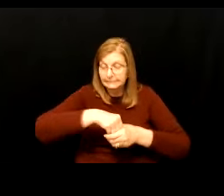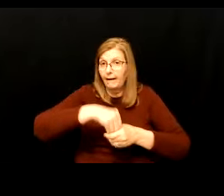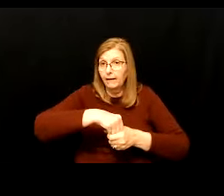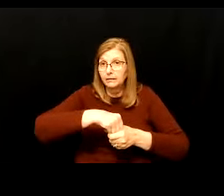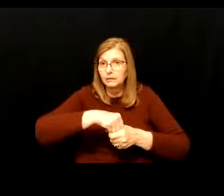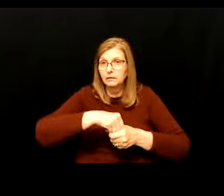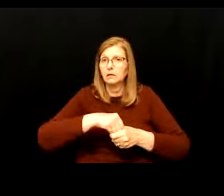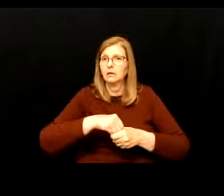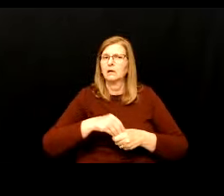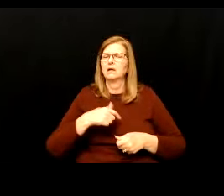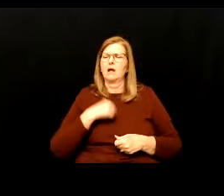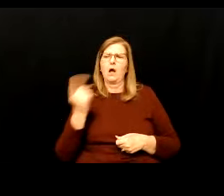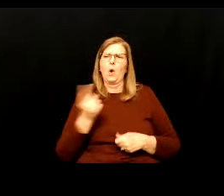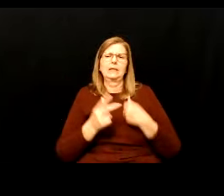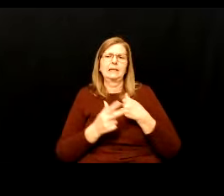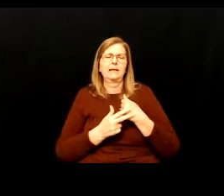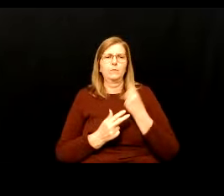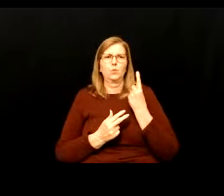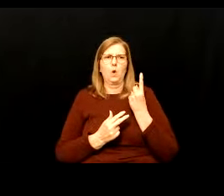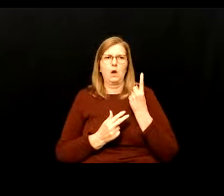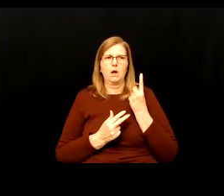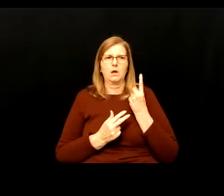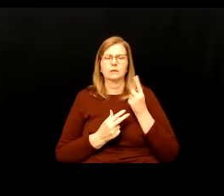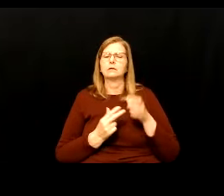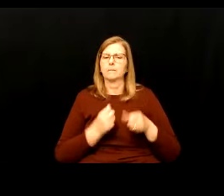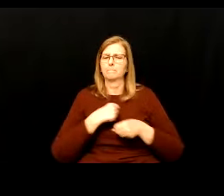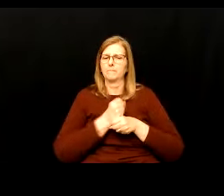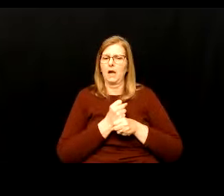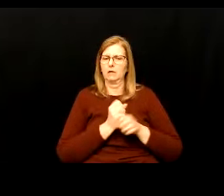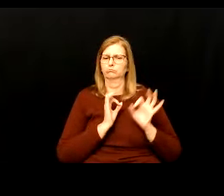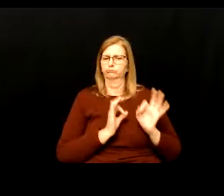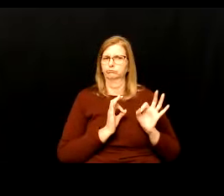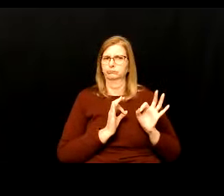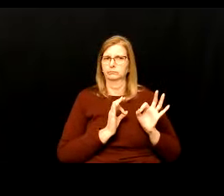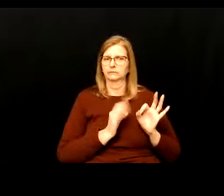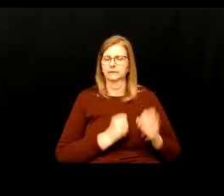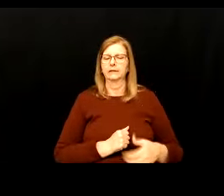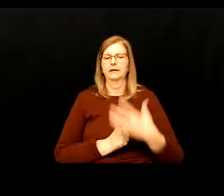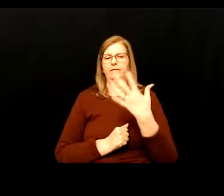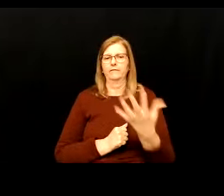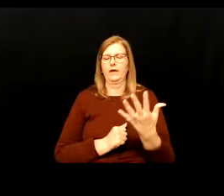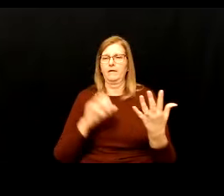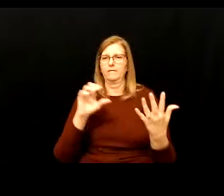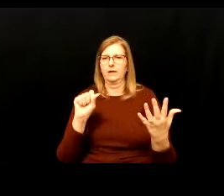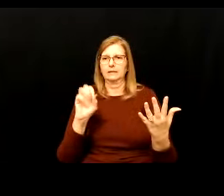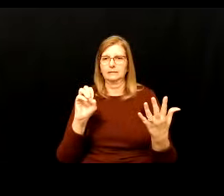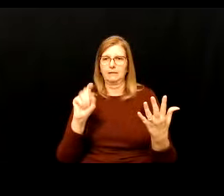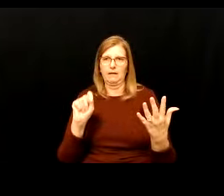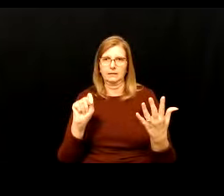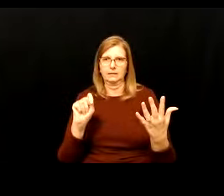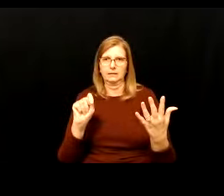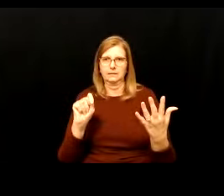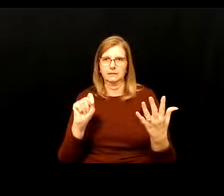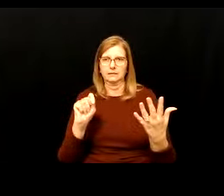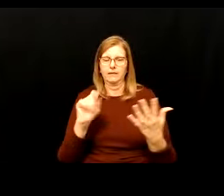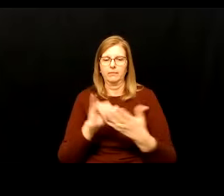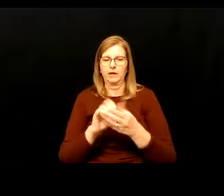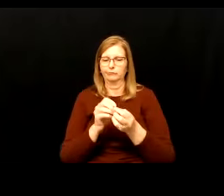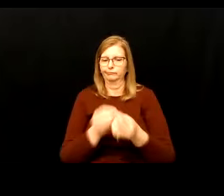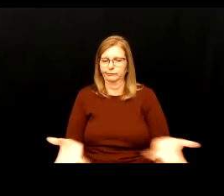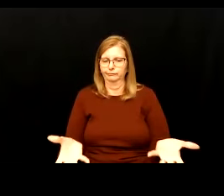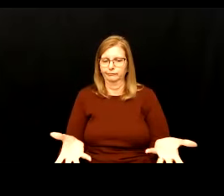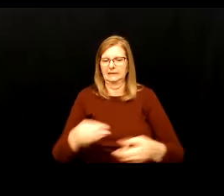I said, I always keep one that's complete. And then there's 5 sets that are undone